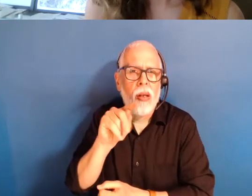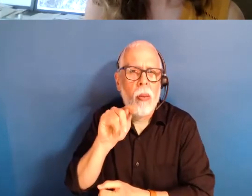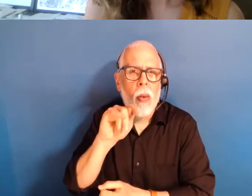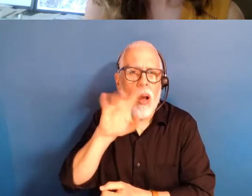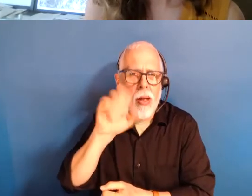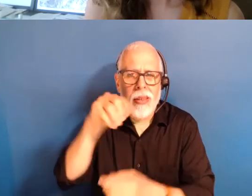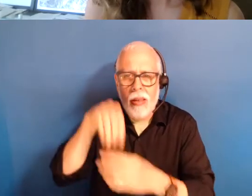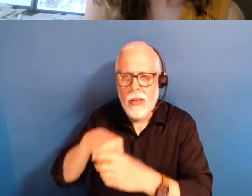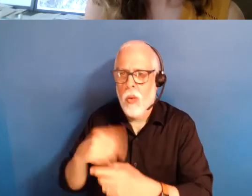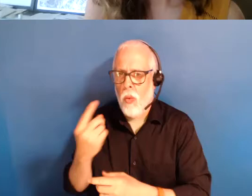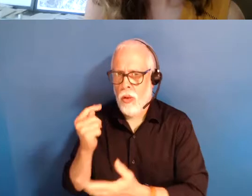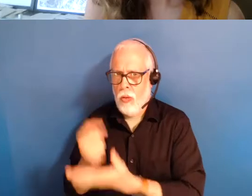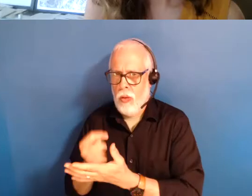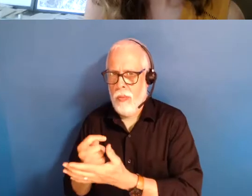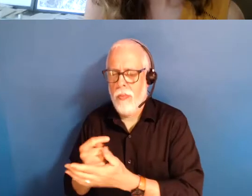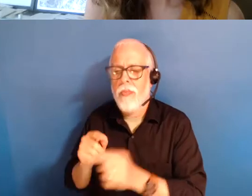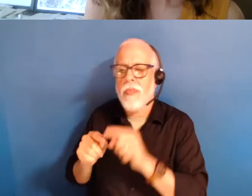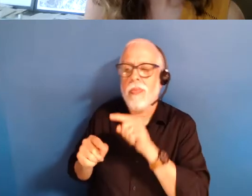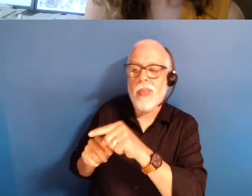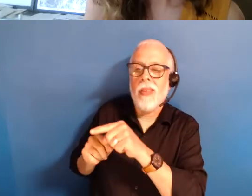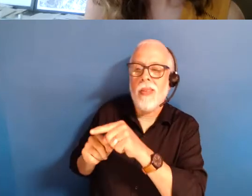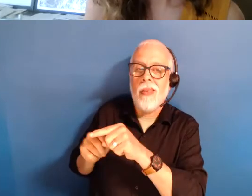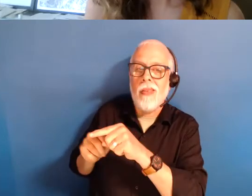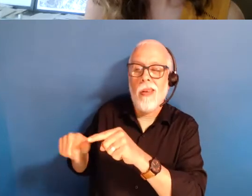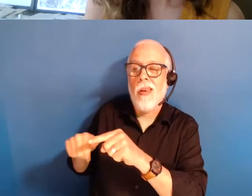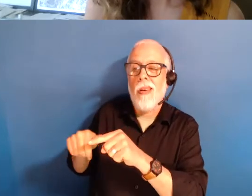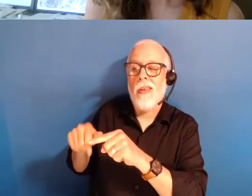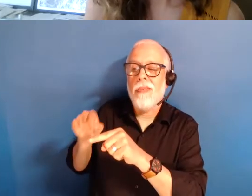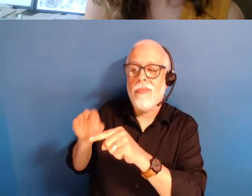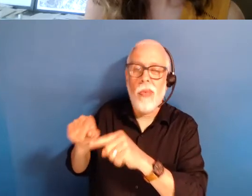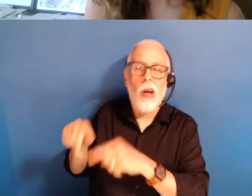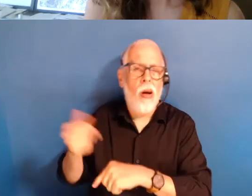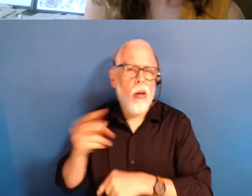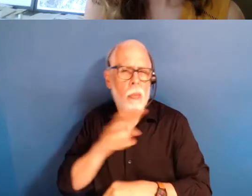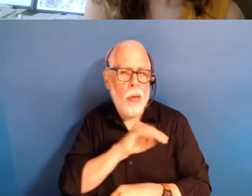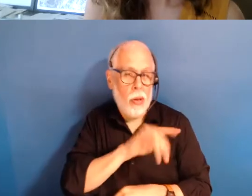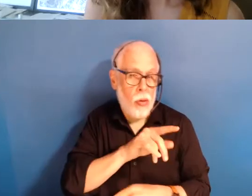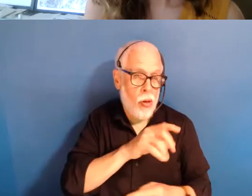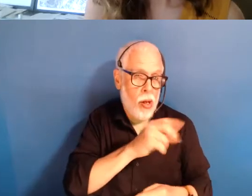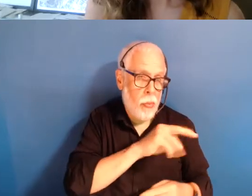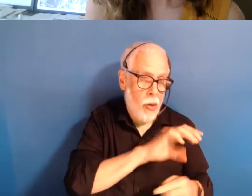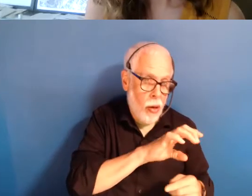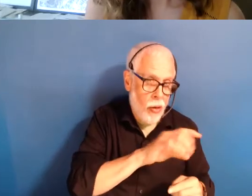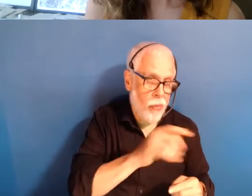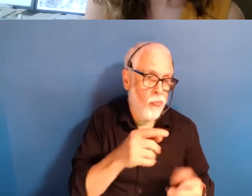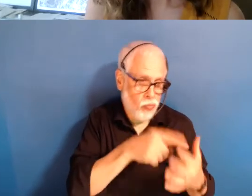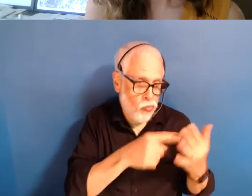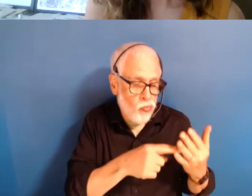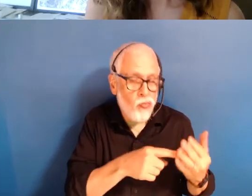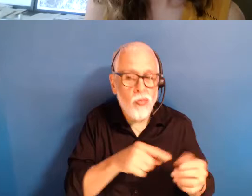single treatment. And unlike the other monoclonal antibodies you've been hearing about